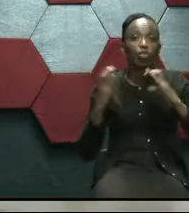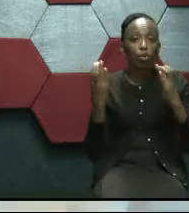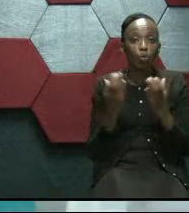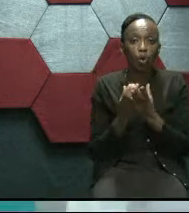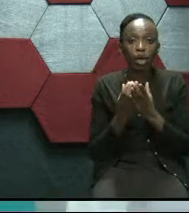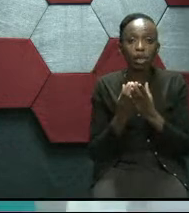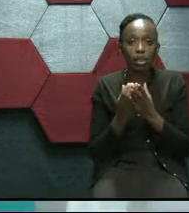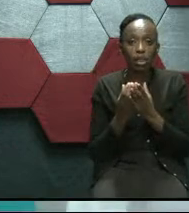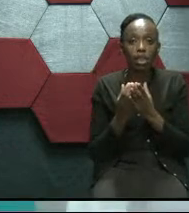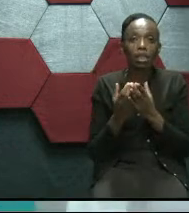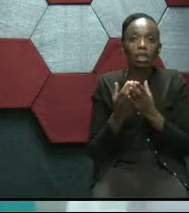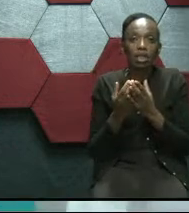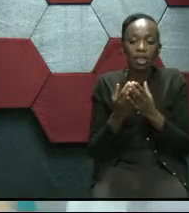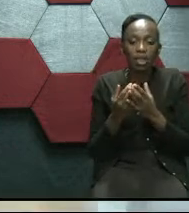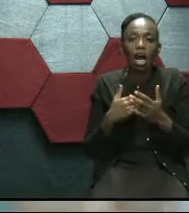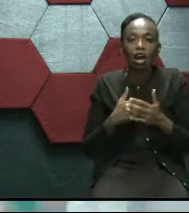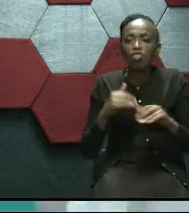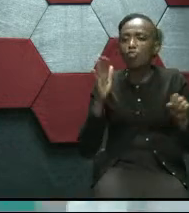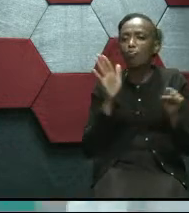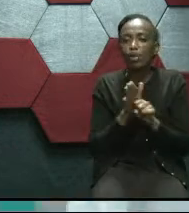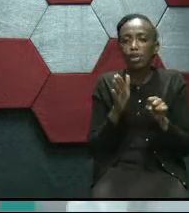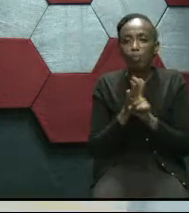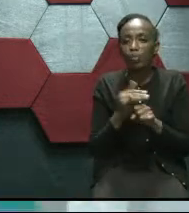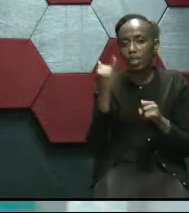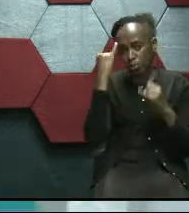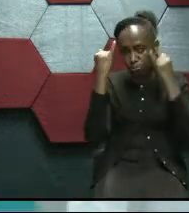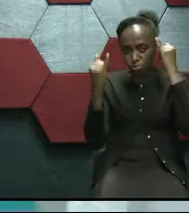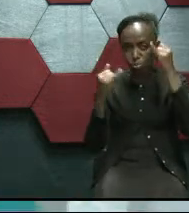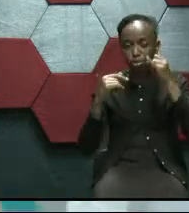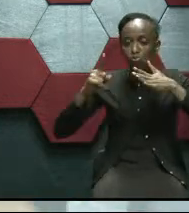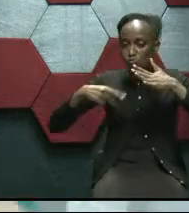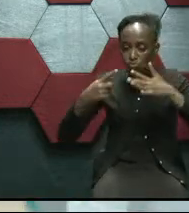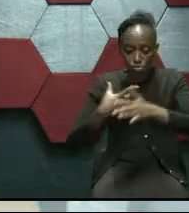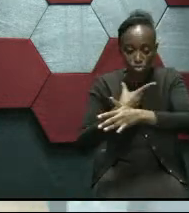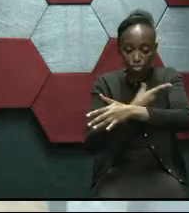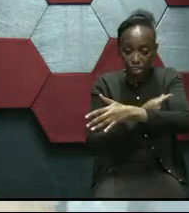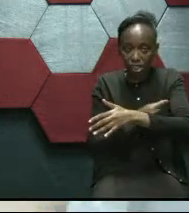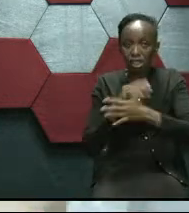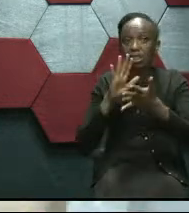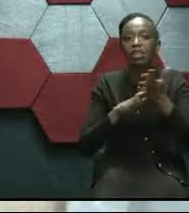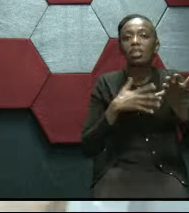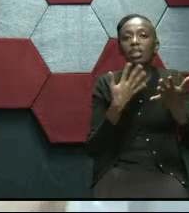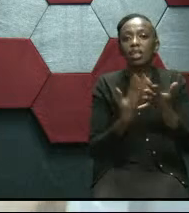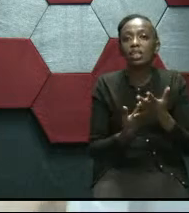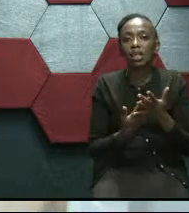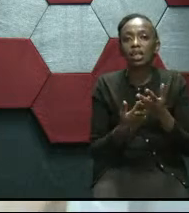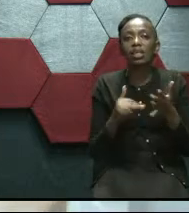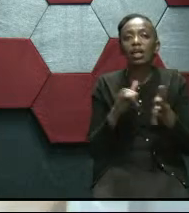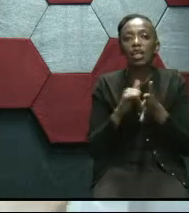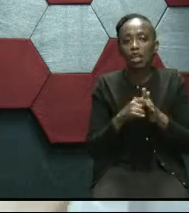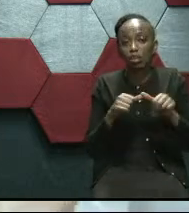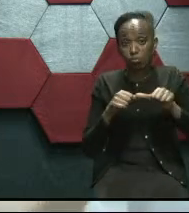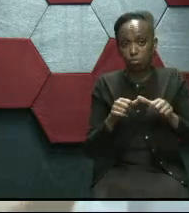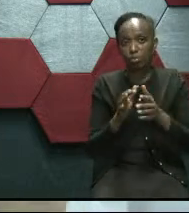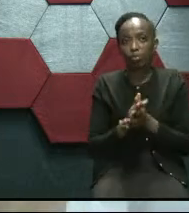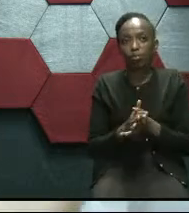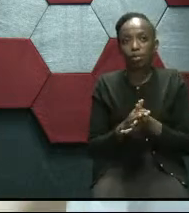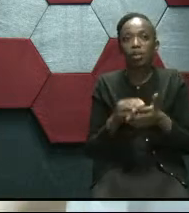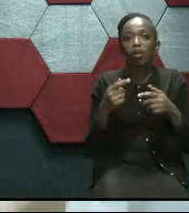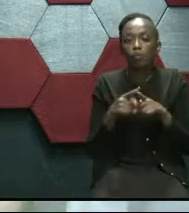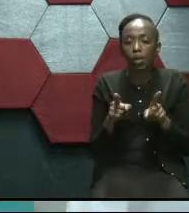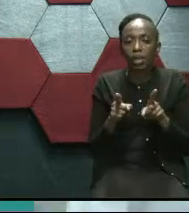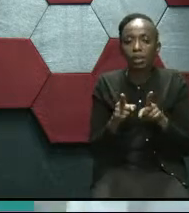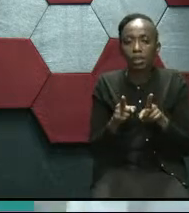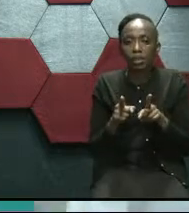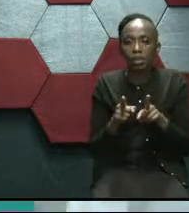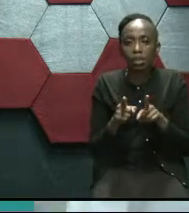it is the great inventions, the steam engine, vaccines, the internet that endure. Mathematics powers